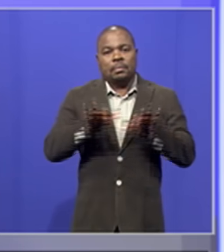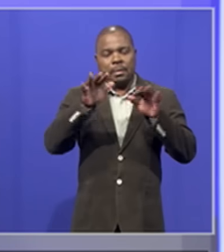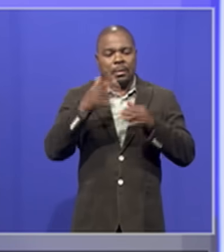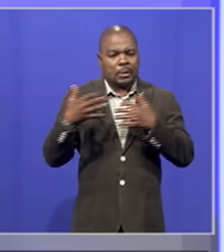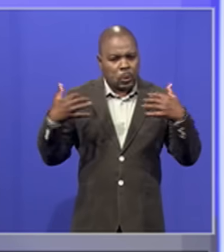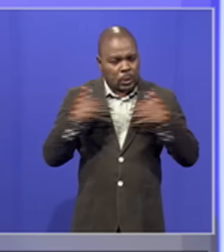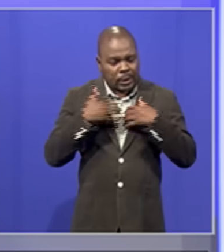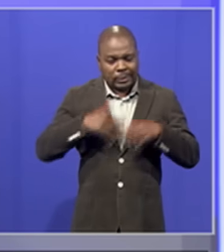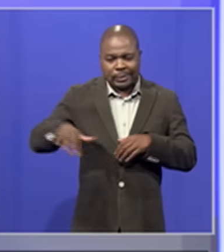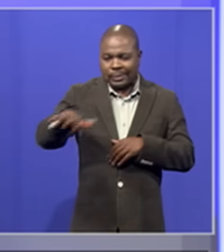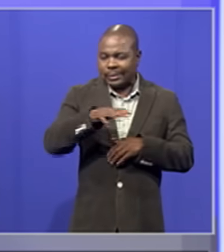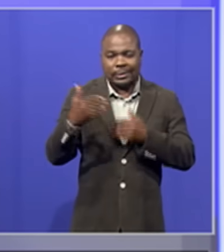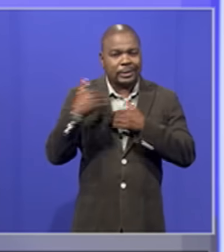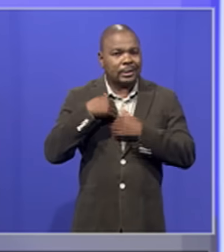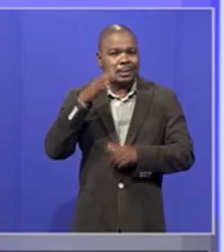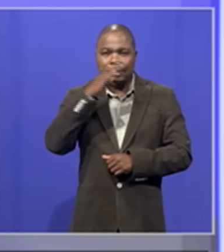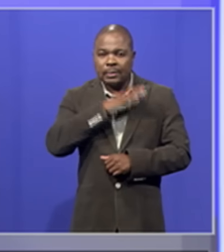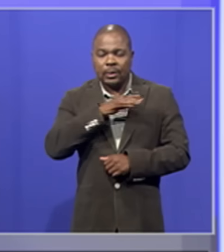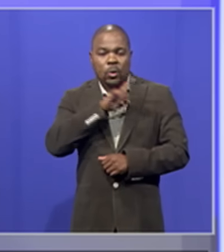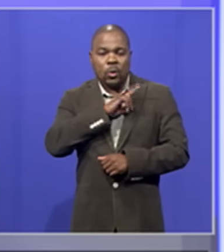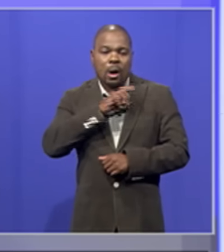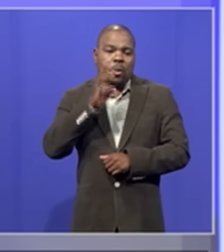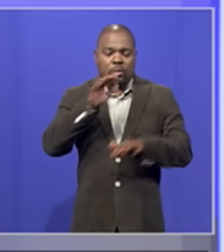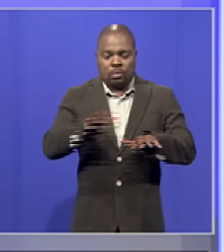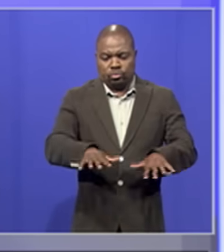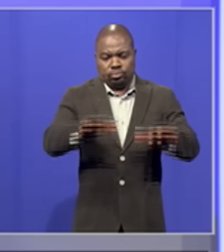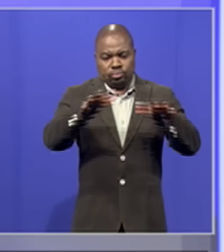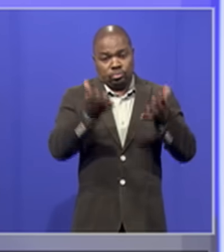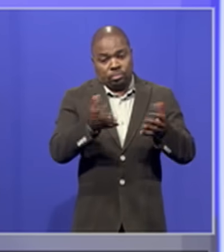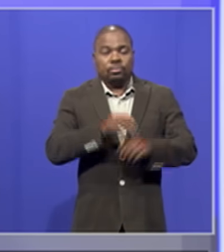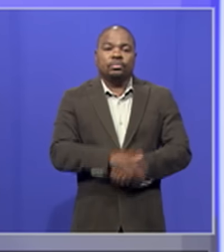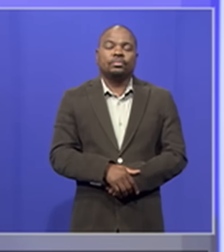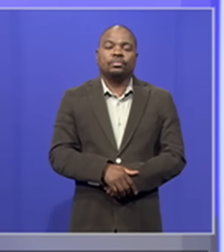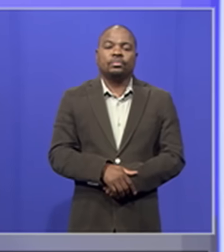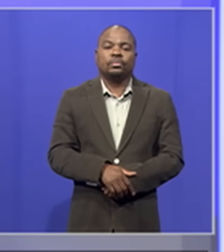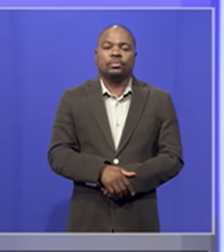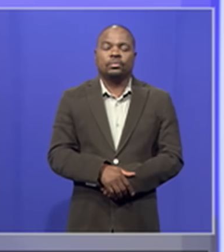polokego ya badudi mafelong ao a bago le mafula ge dipula dina